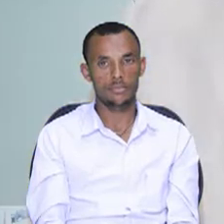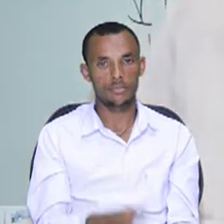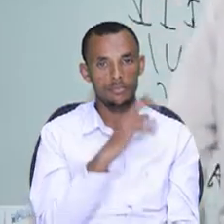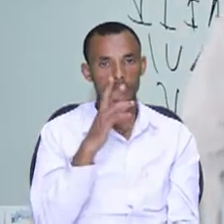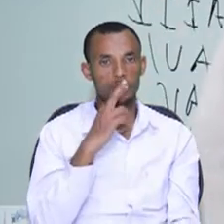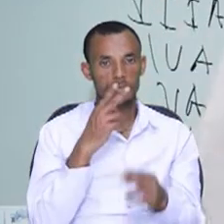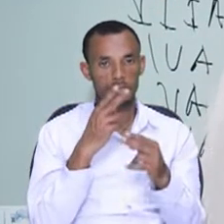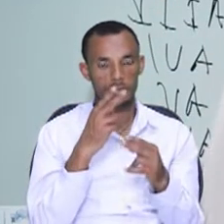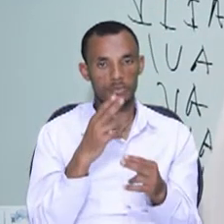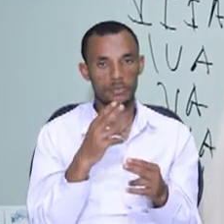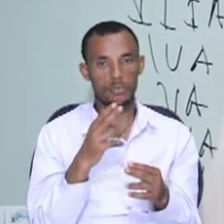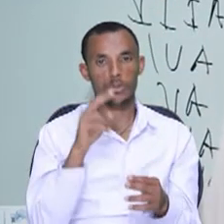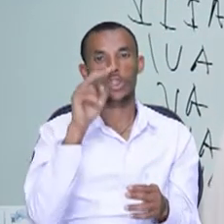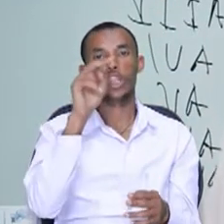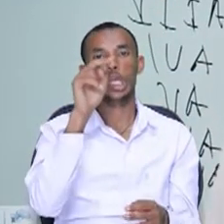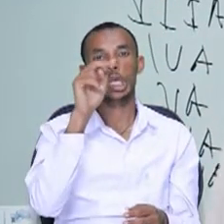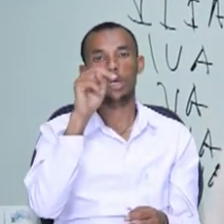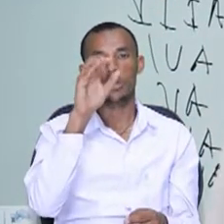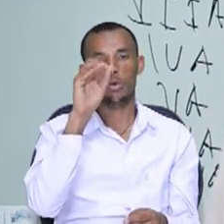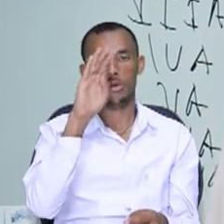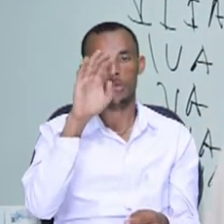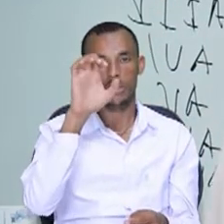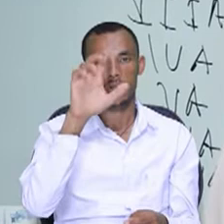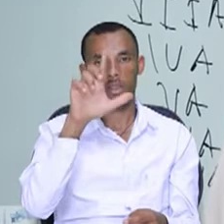they are noble gases.